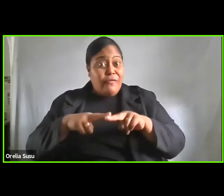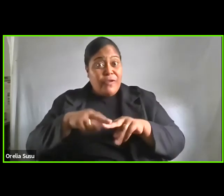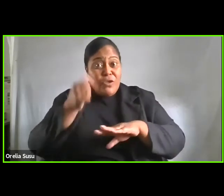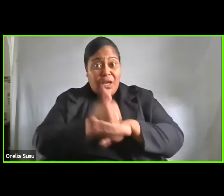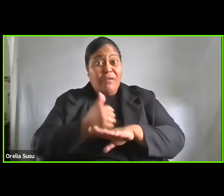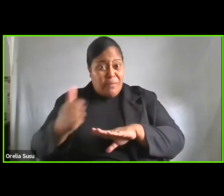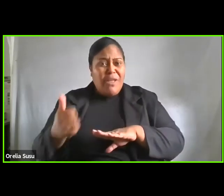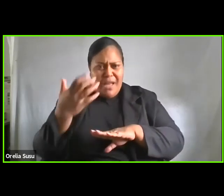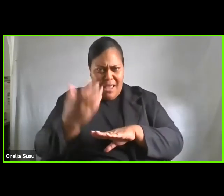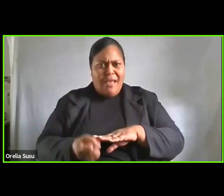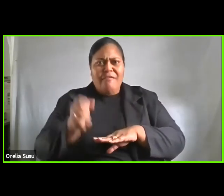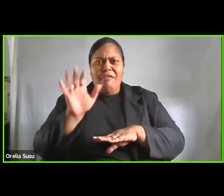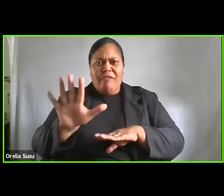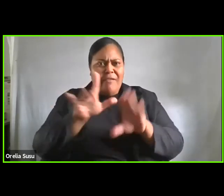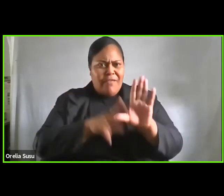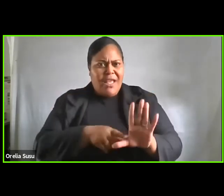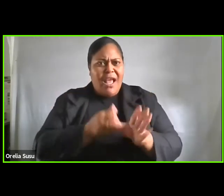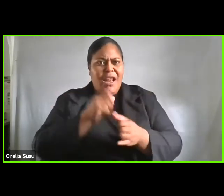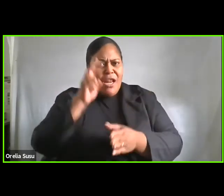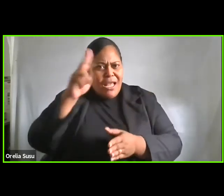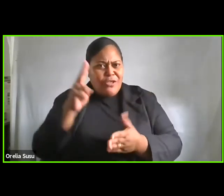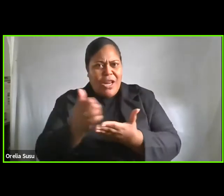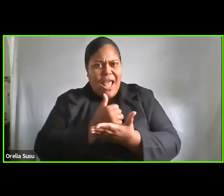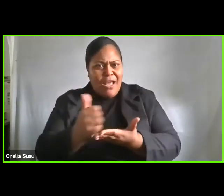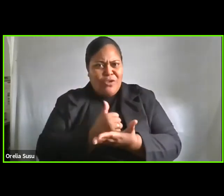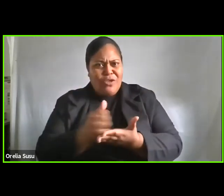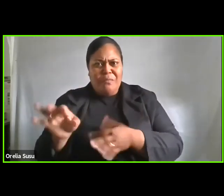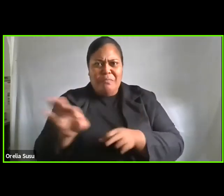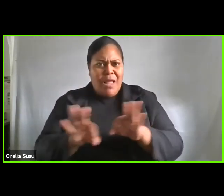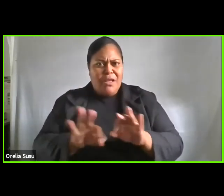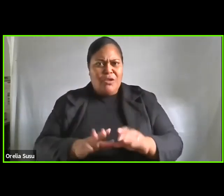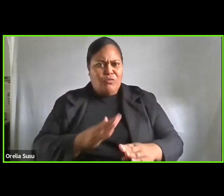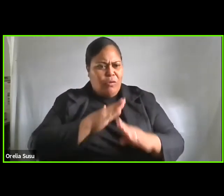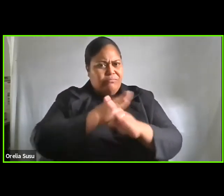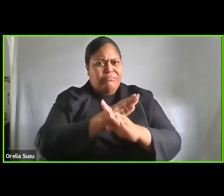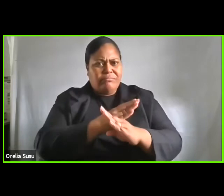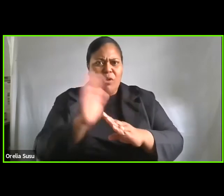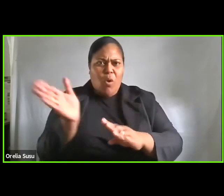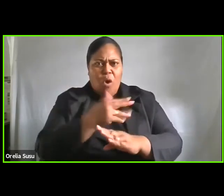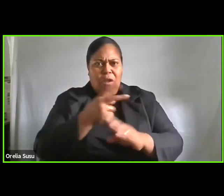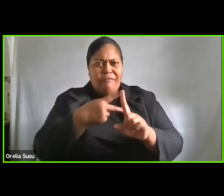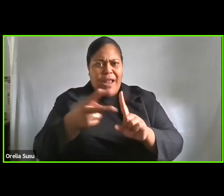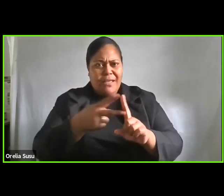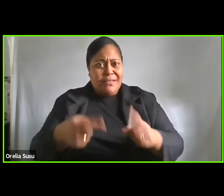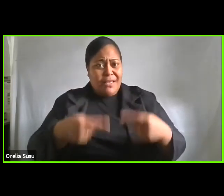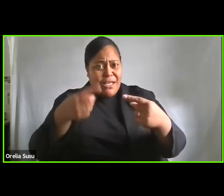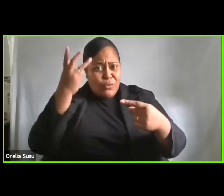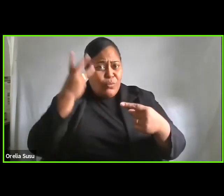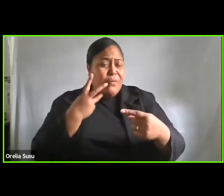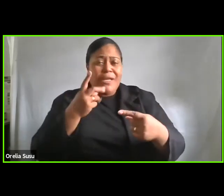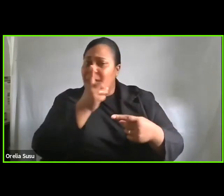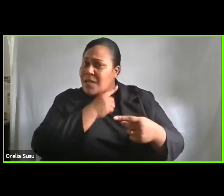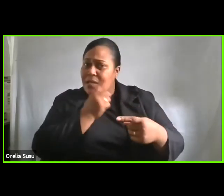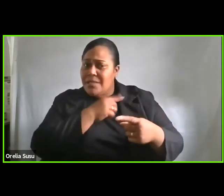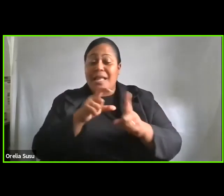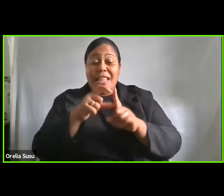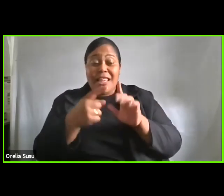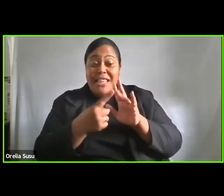plan. We have an excellent plan for preventing all violence against women and girls. DIVA has been part of that working group till today,